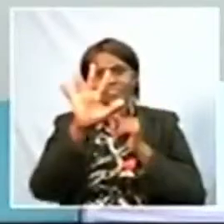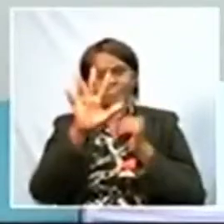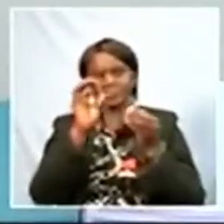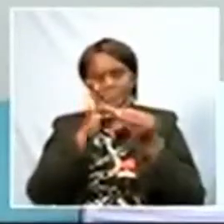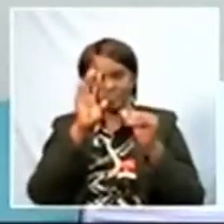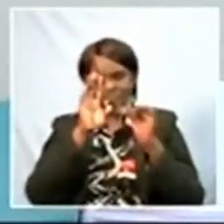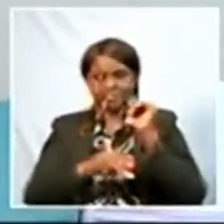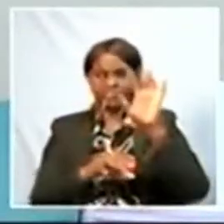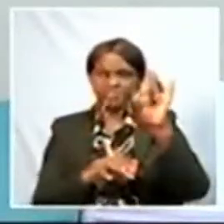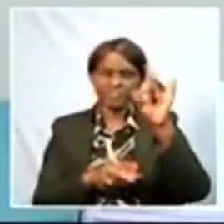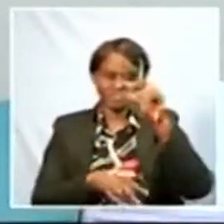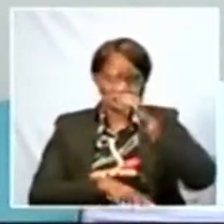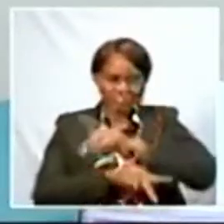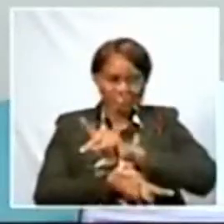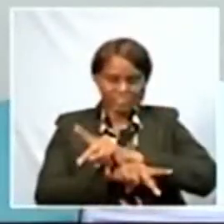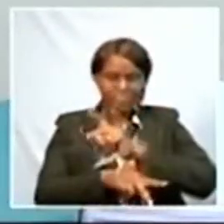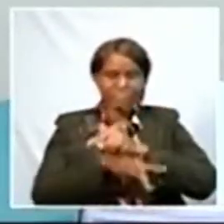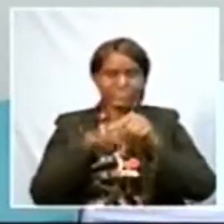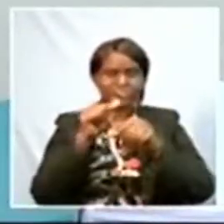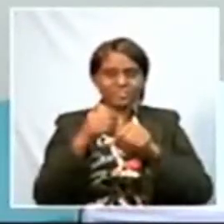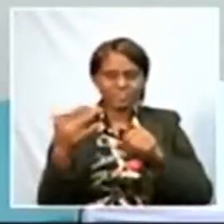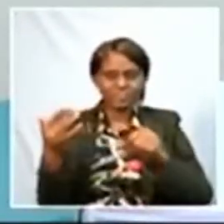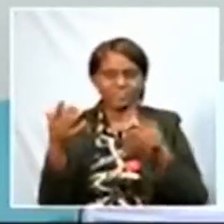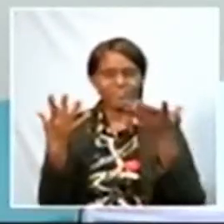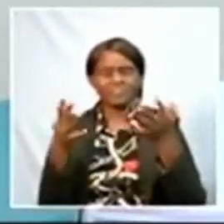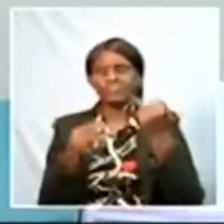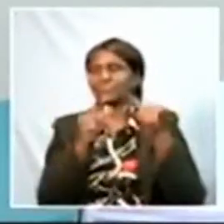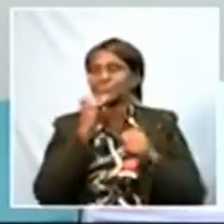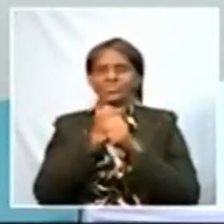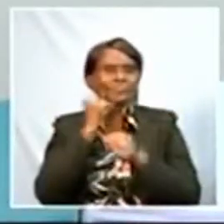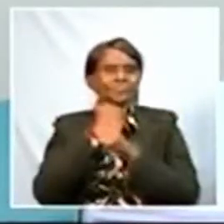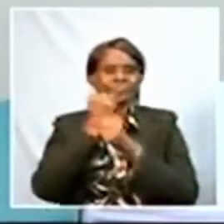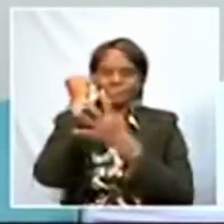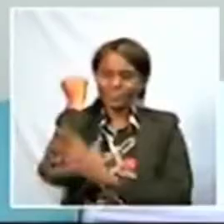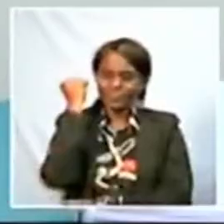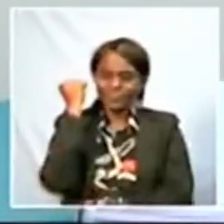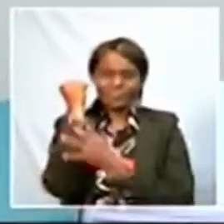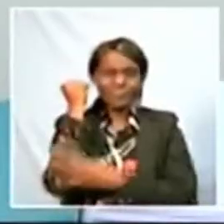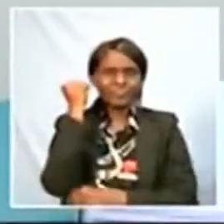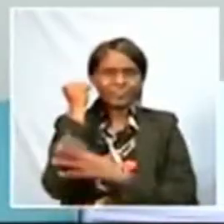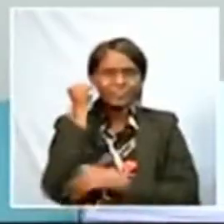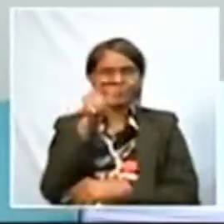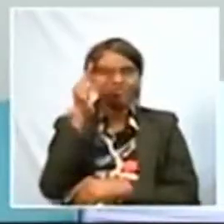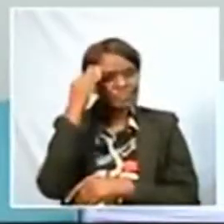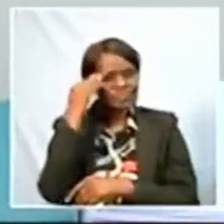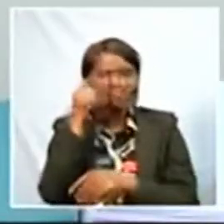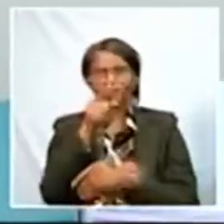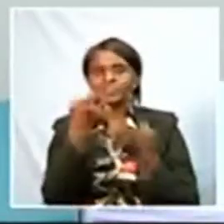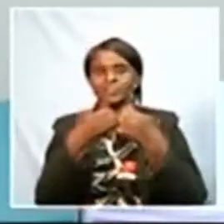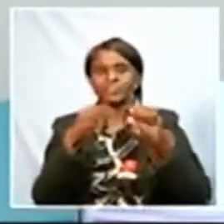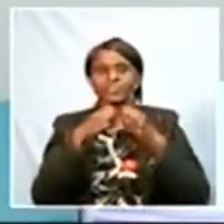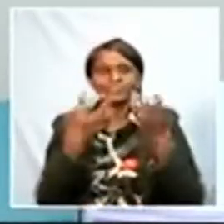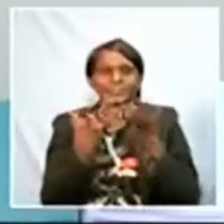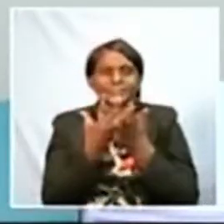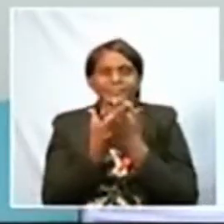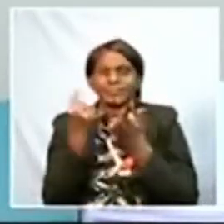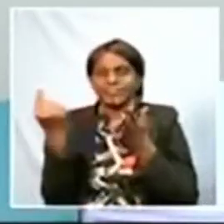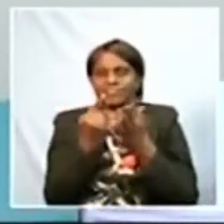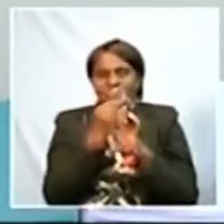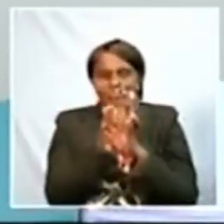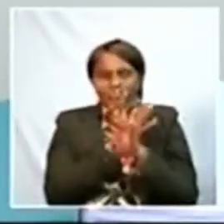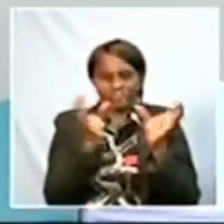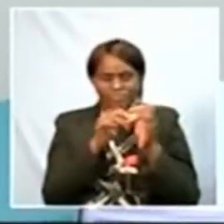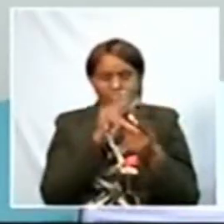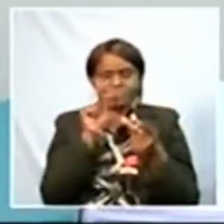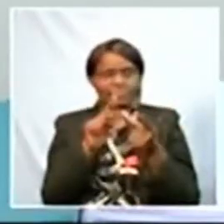than 8 projects, everything is poor workmanship. And you know, you should even be afraid to appear before a committee